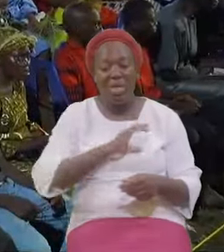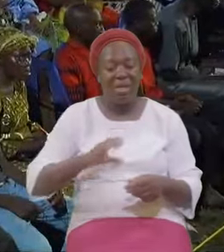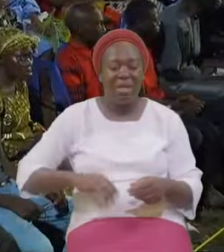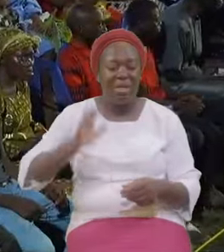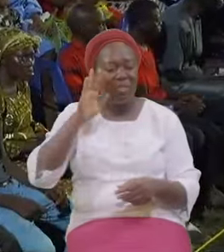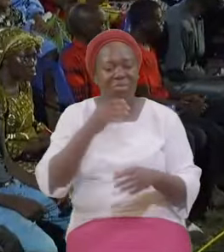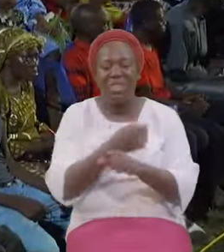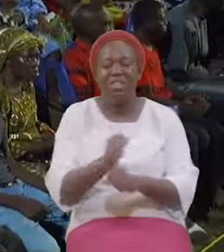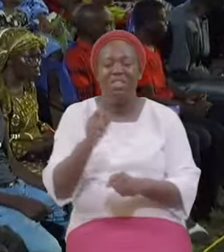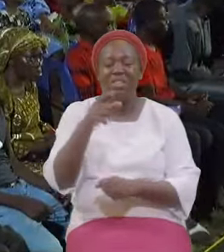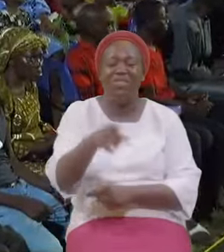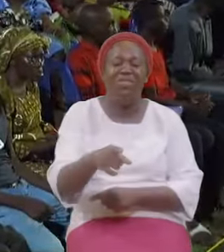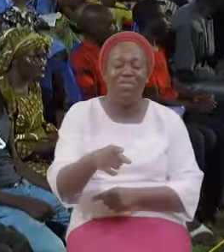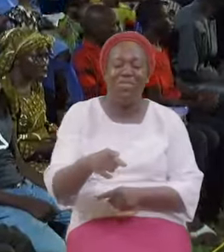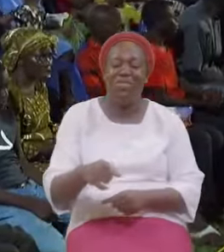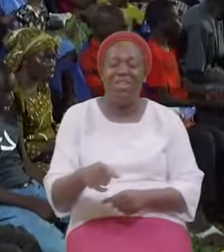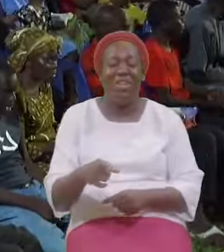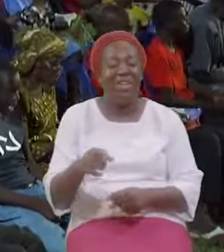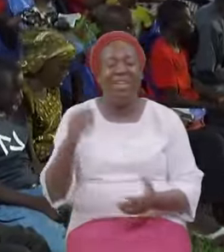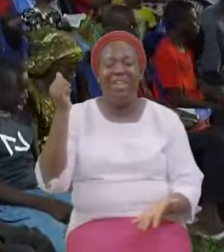I lost an amen there.